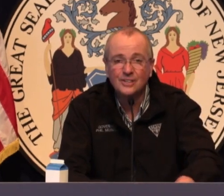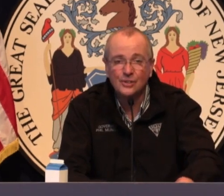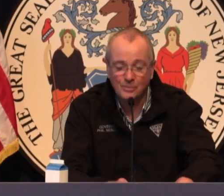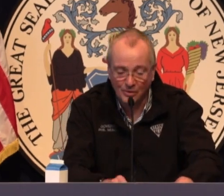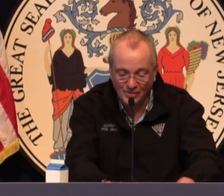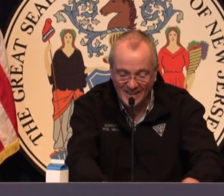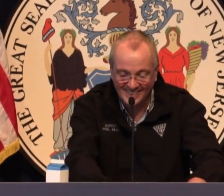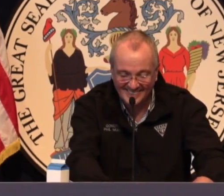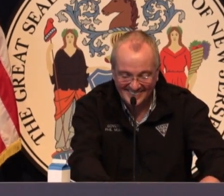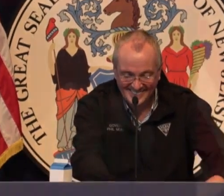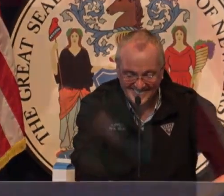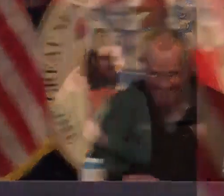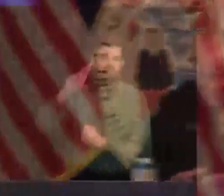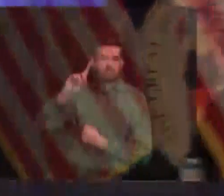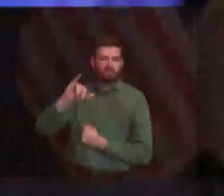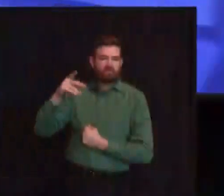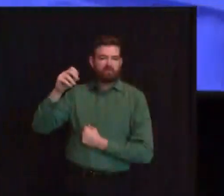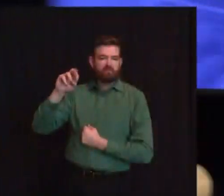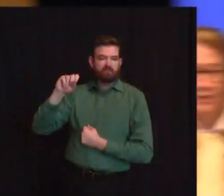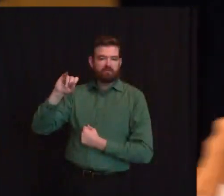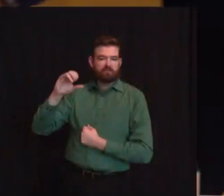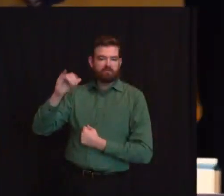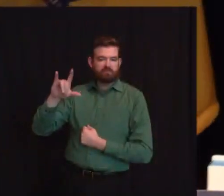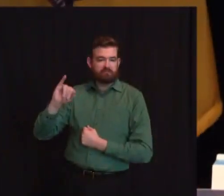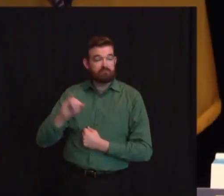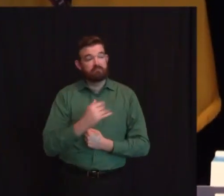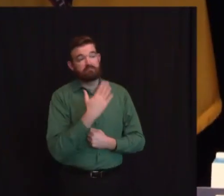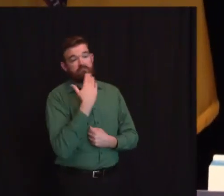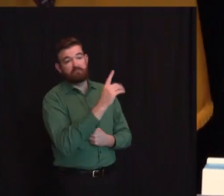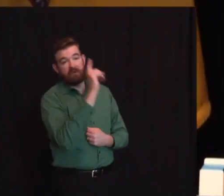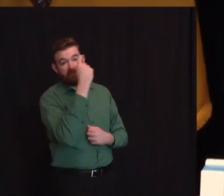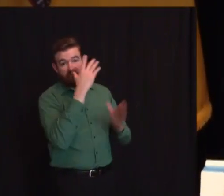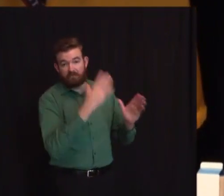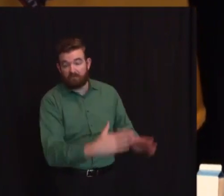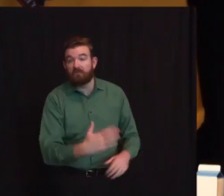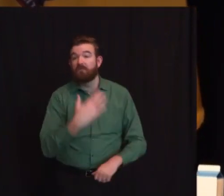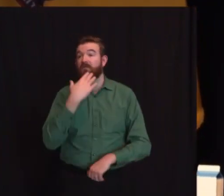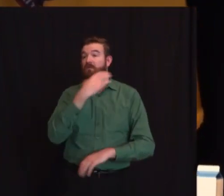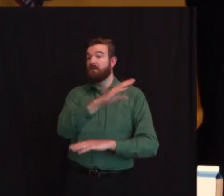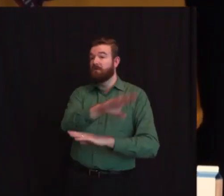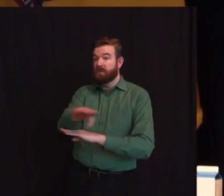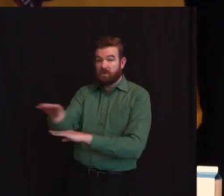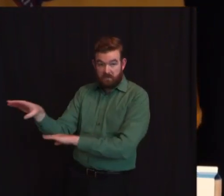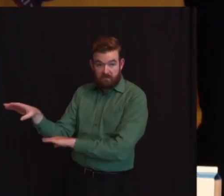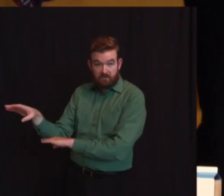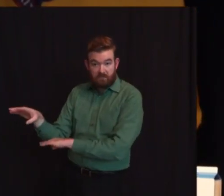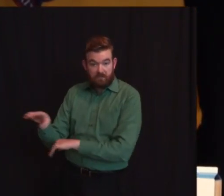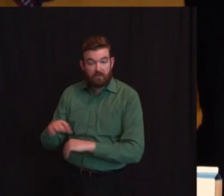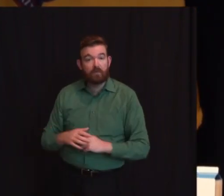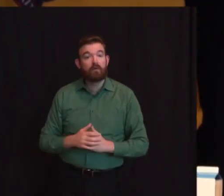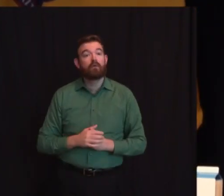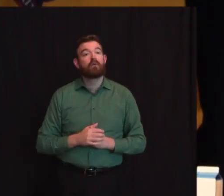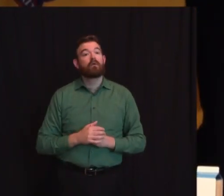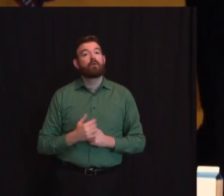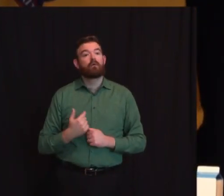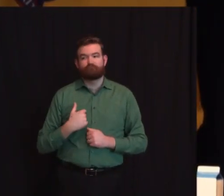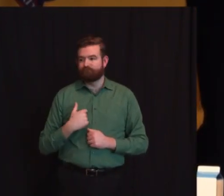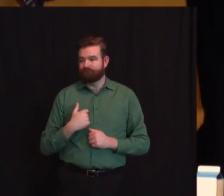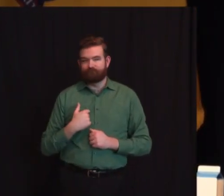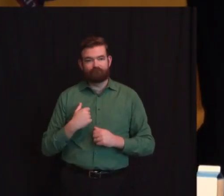Health, Judy Persichilli. Thank you, Governor, and good afternoon. I am also pleased to report that we continue to